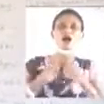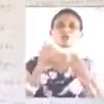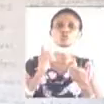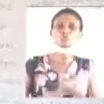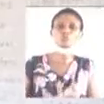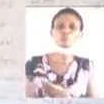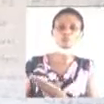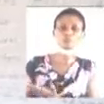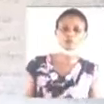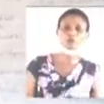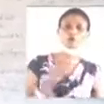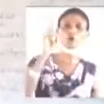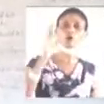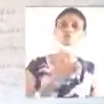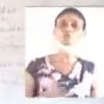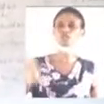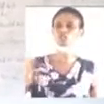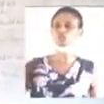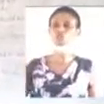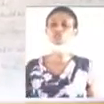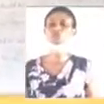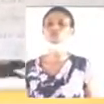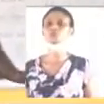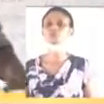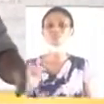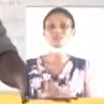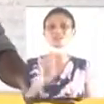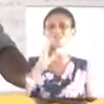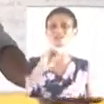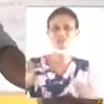Another one is proper family upbringing should be encouraged